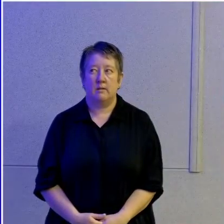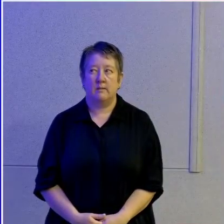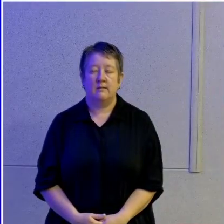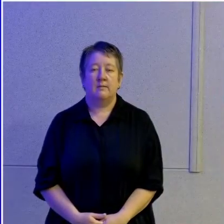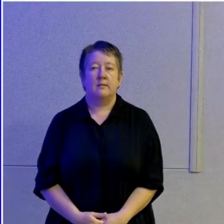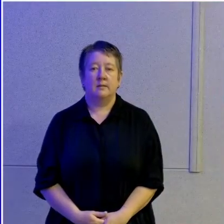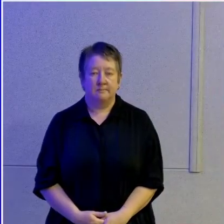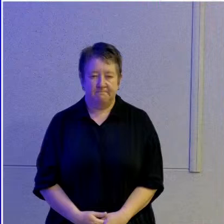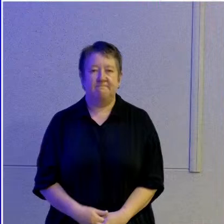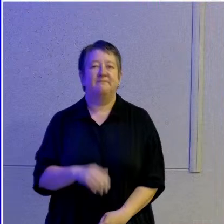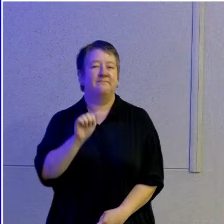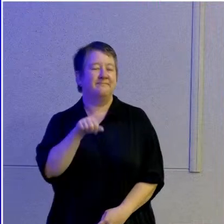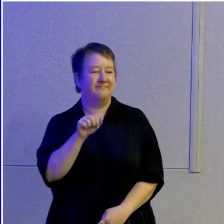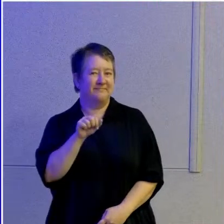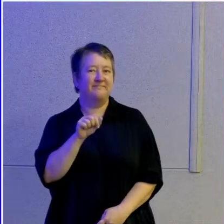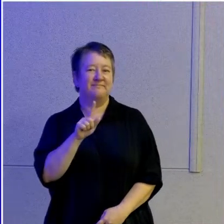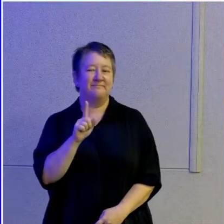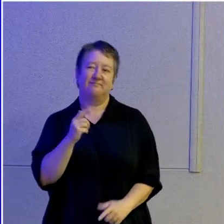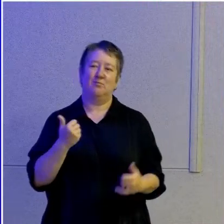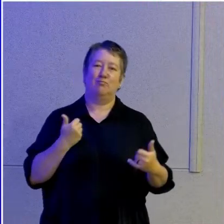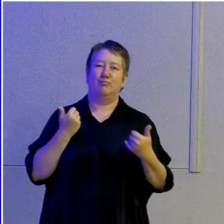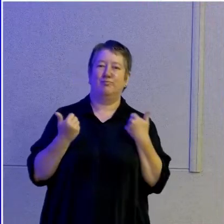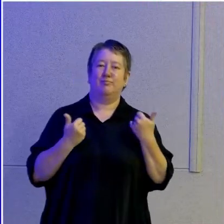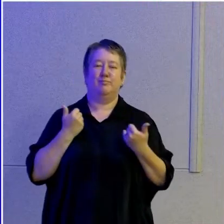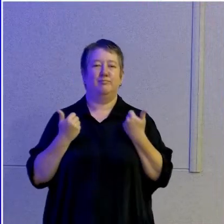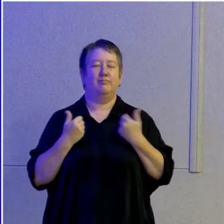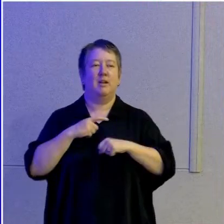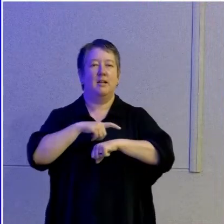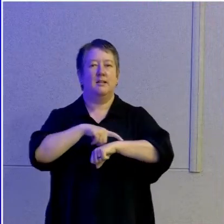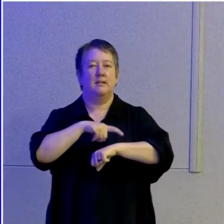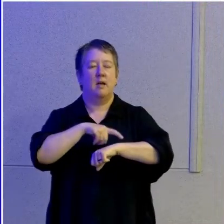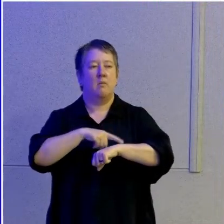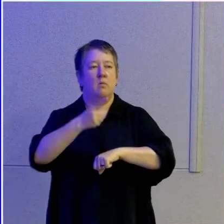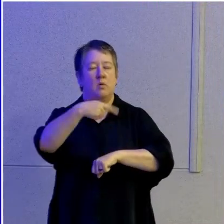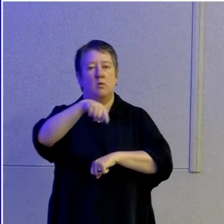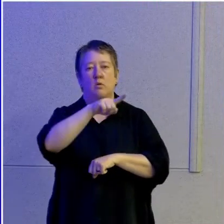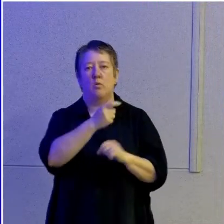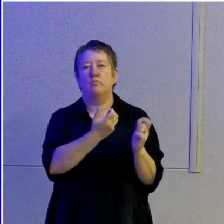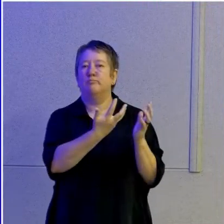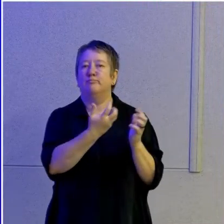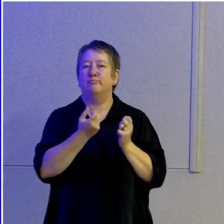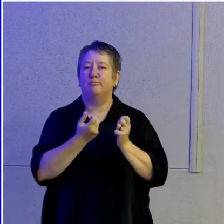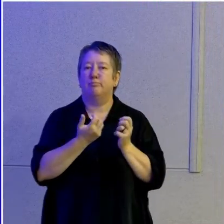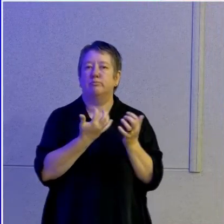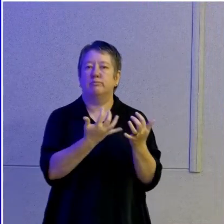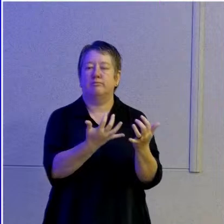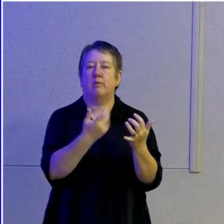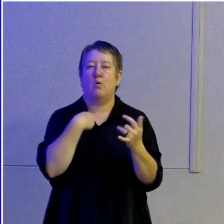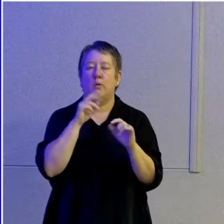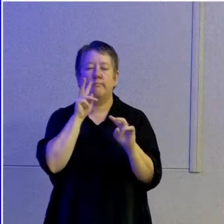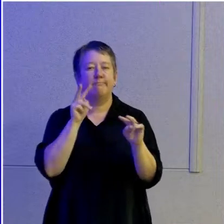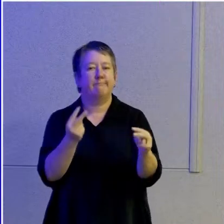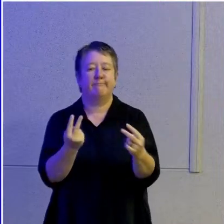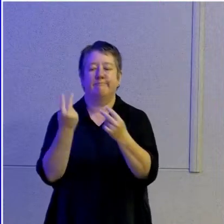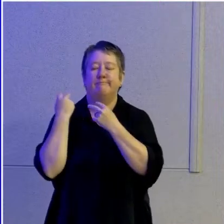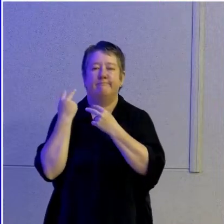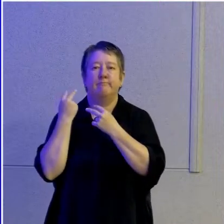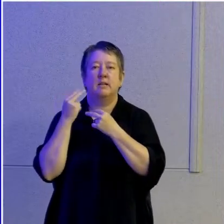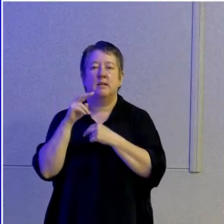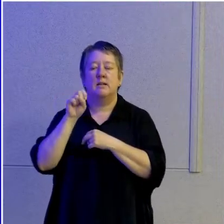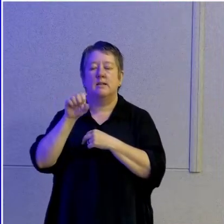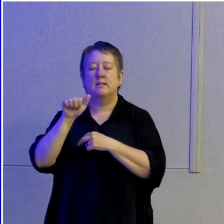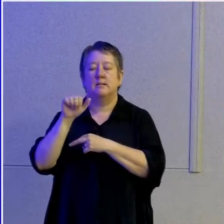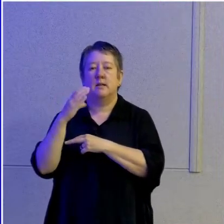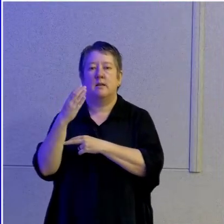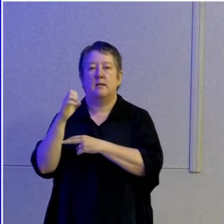Yes, what a joyous occasion to have you join us as we reflect on 15 years of the